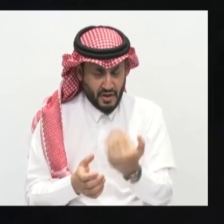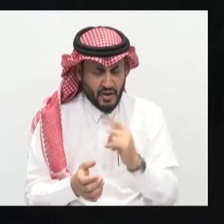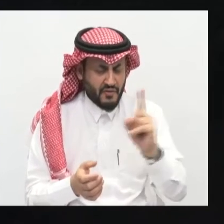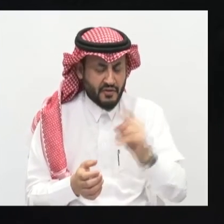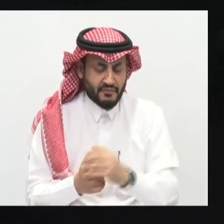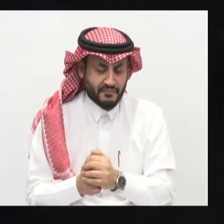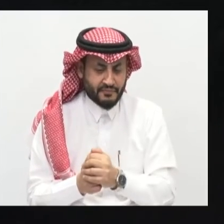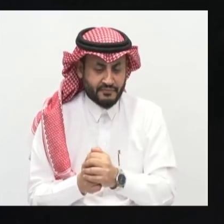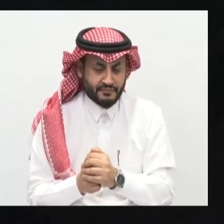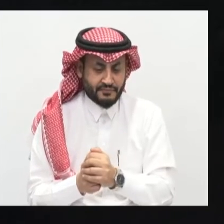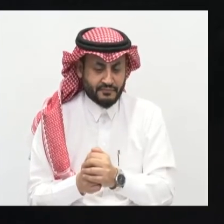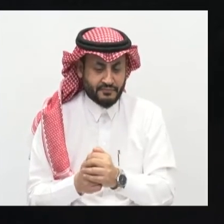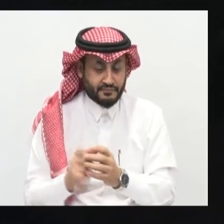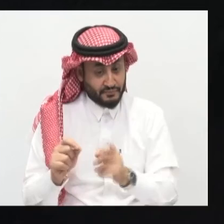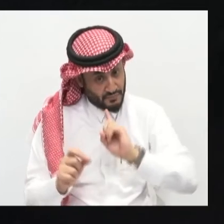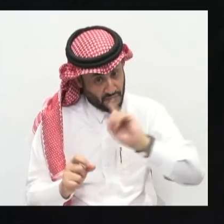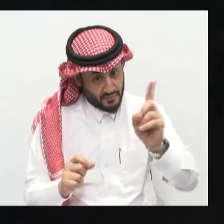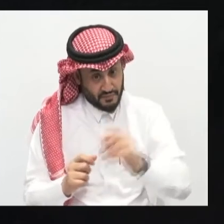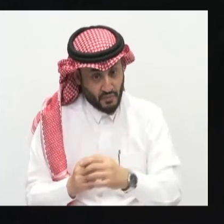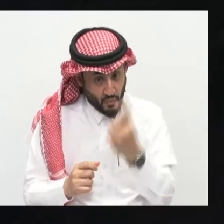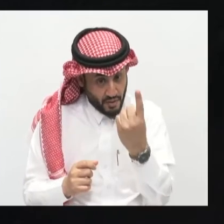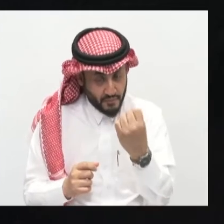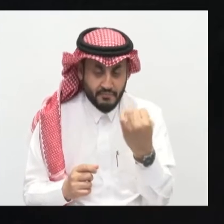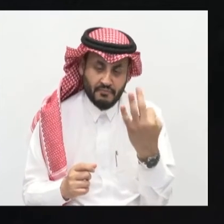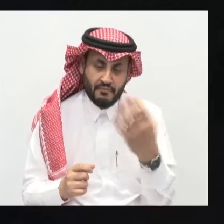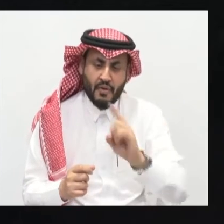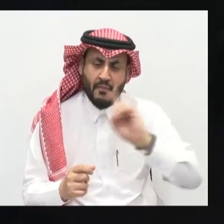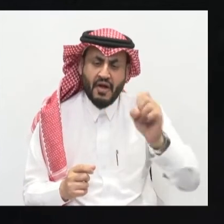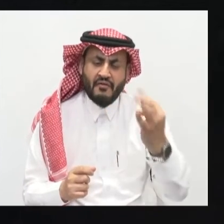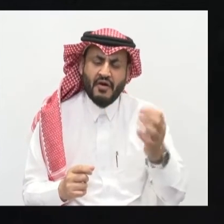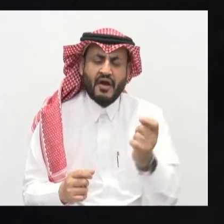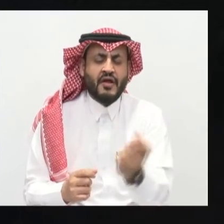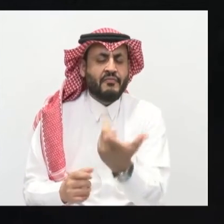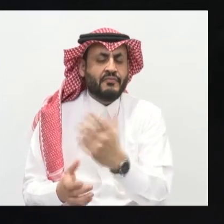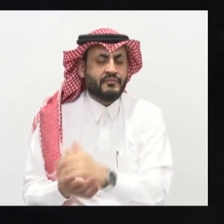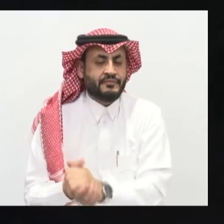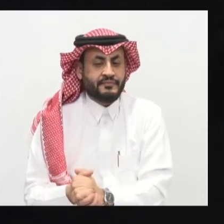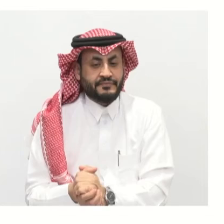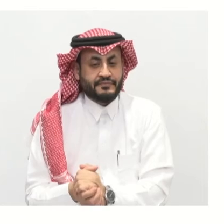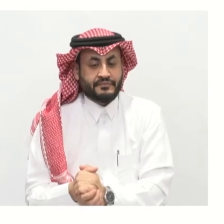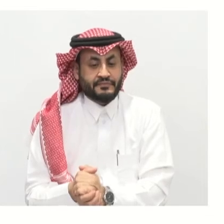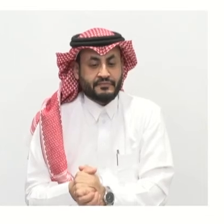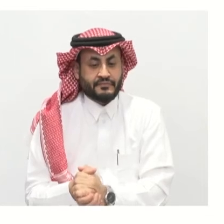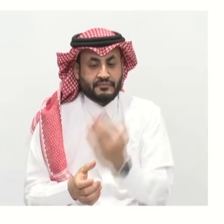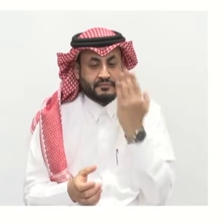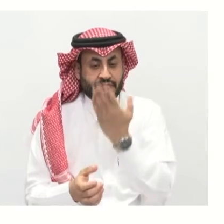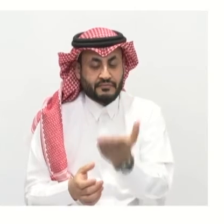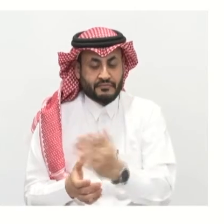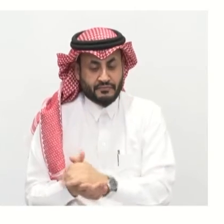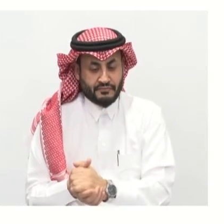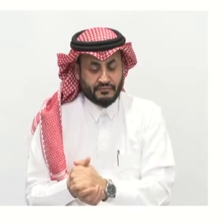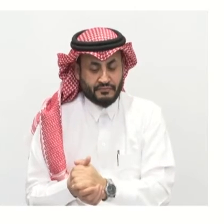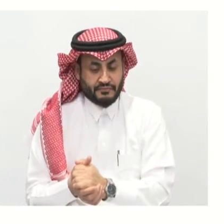is it far? Is it one plant? It's two. So what can he say? Let's read the sentence.